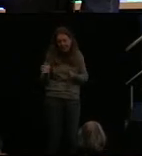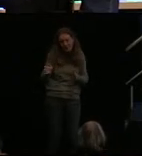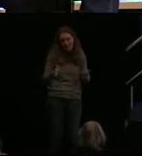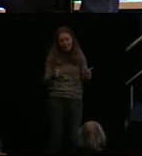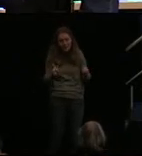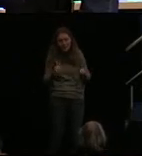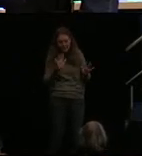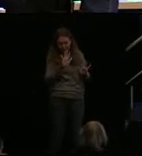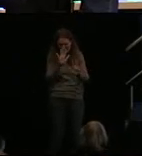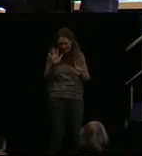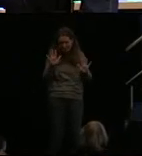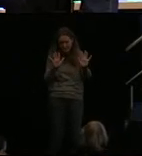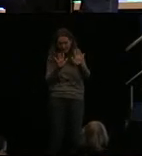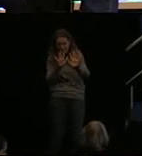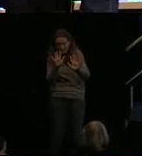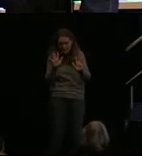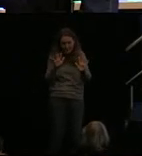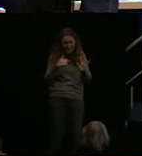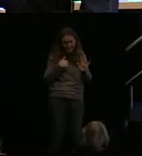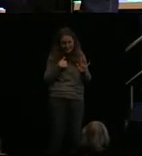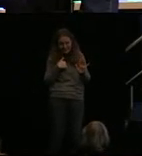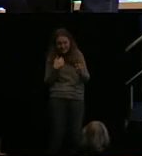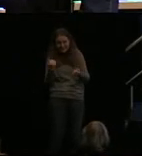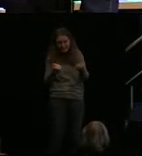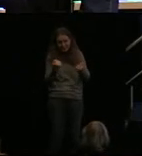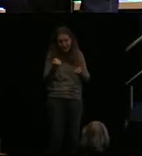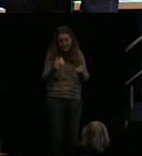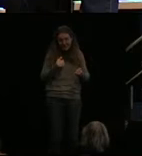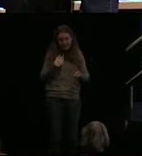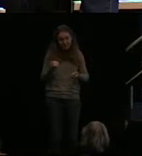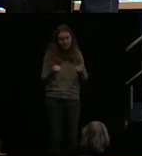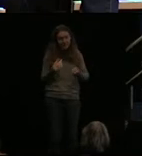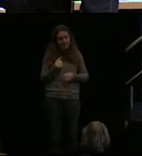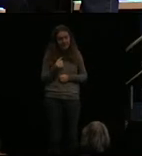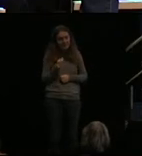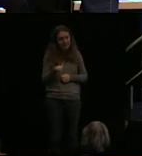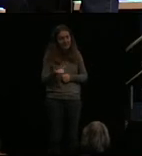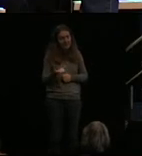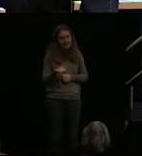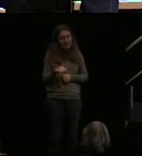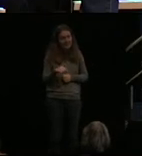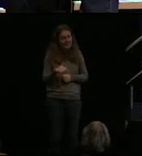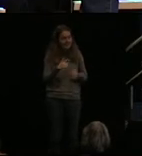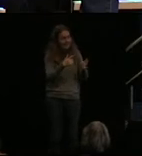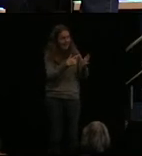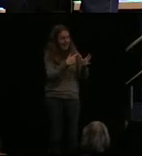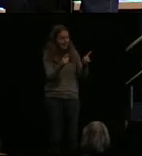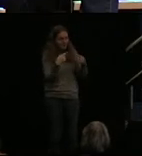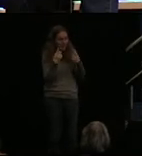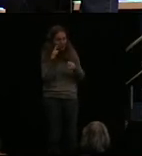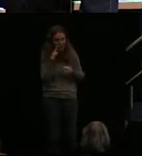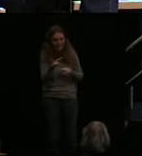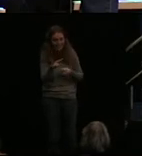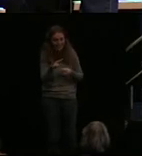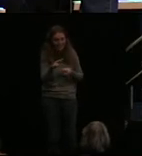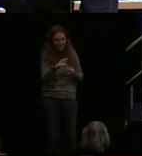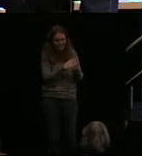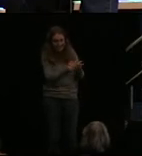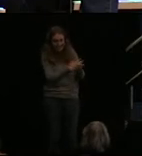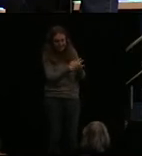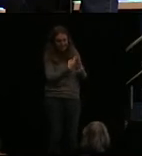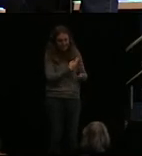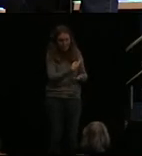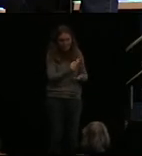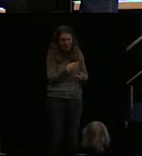it is foggy, and I am in the driving seat. And although Andrew can't see which way to go, and is a bit uncertain